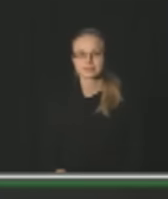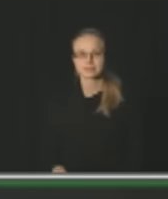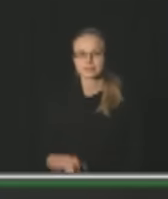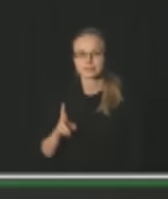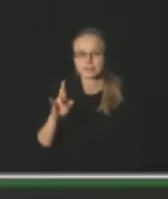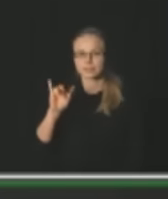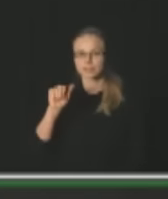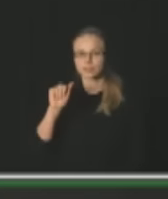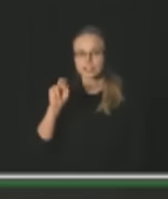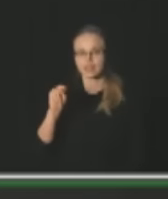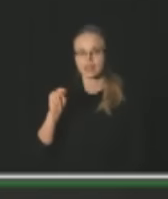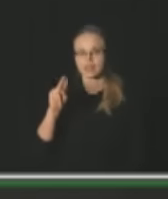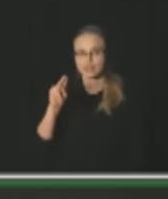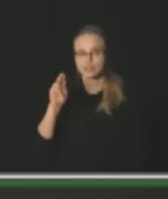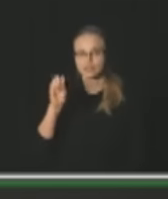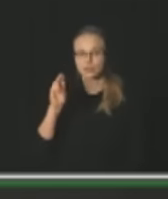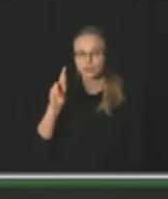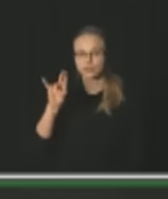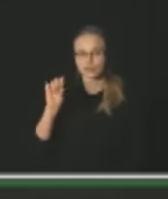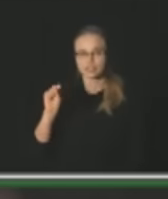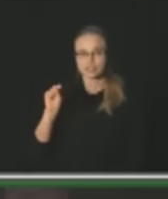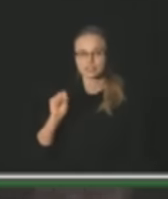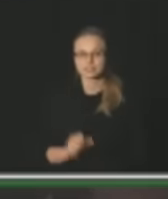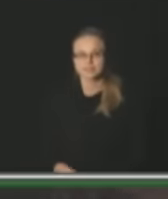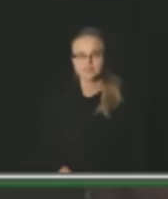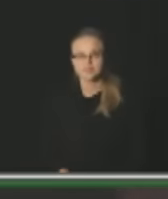Rianne Norens.